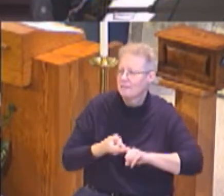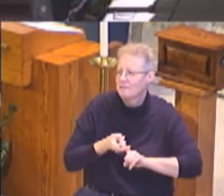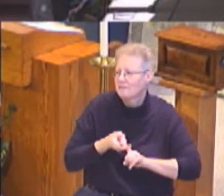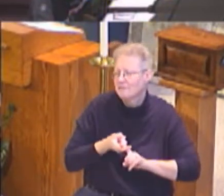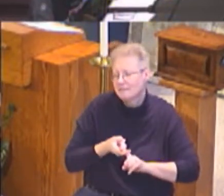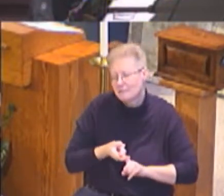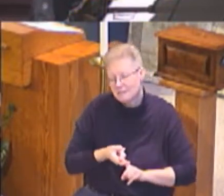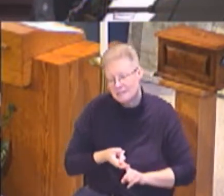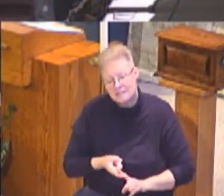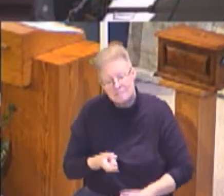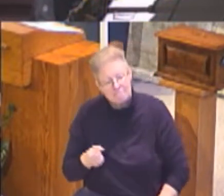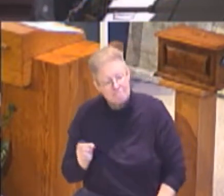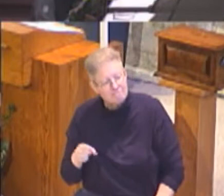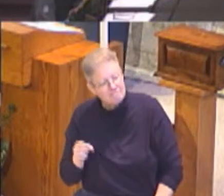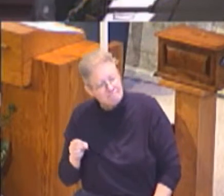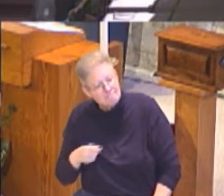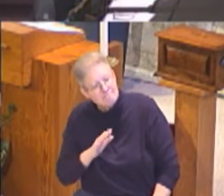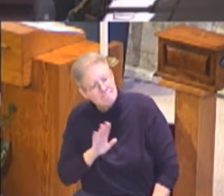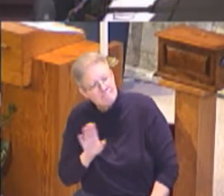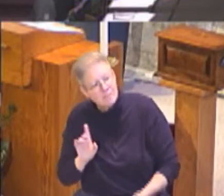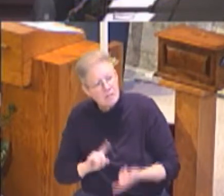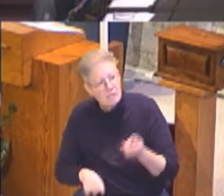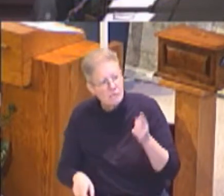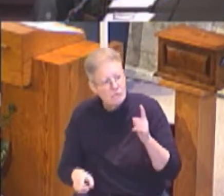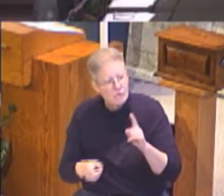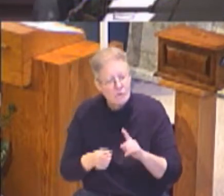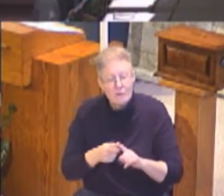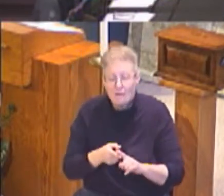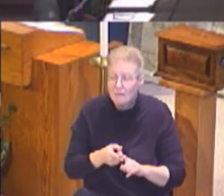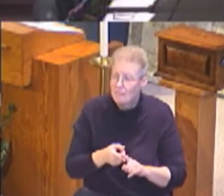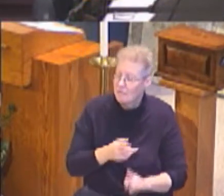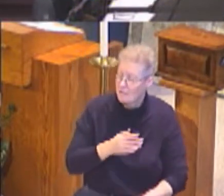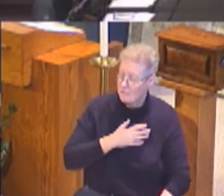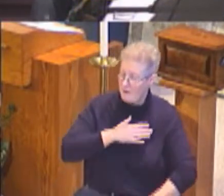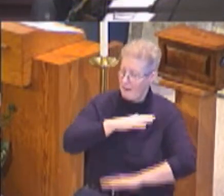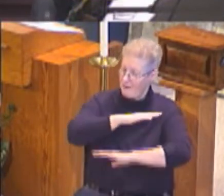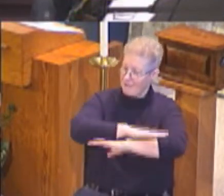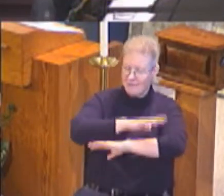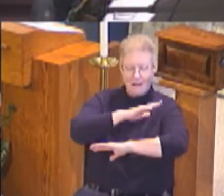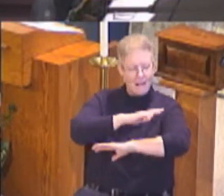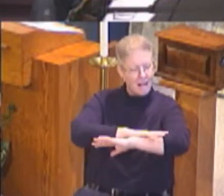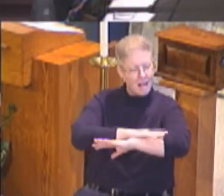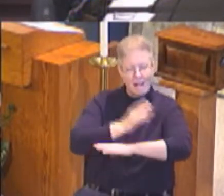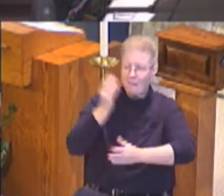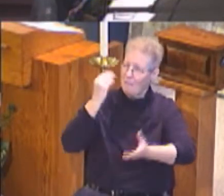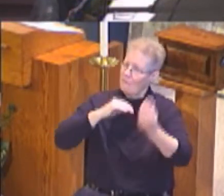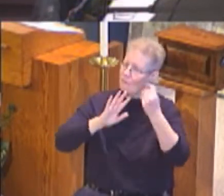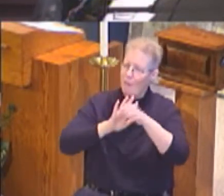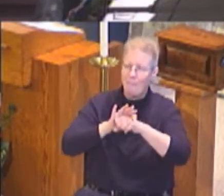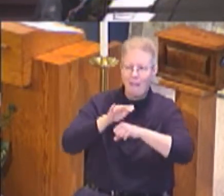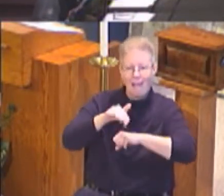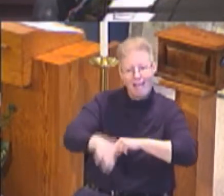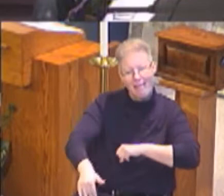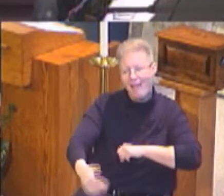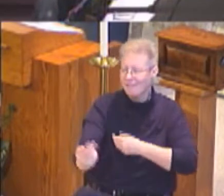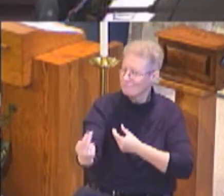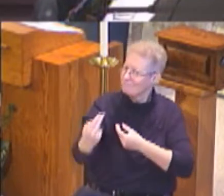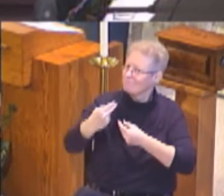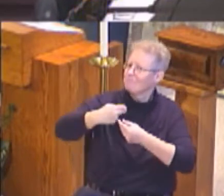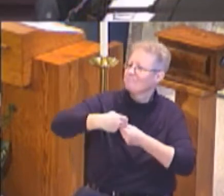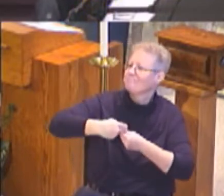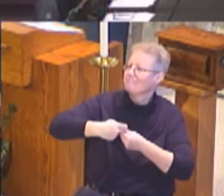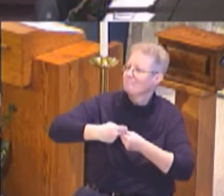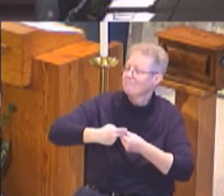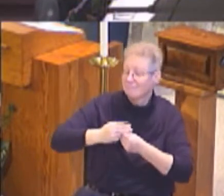I am your friend. Come to my table. Come to my table.